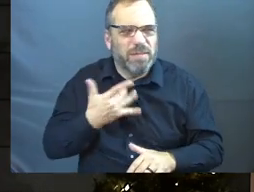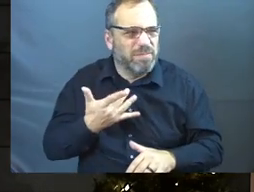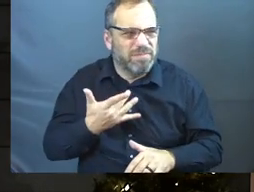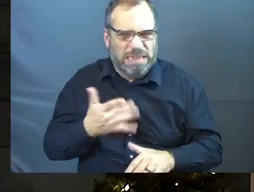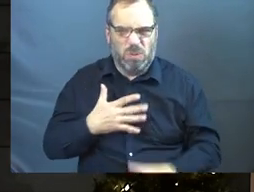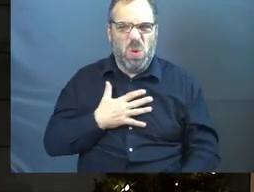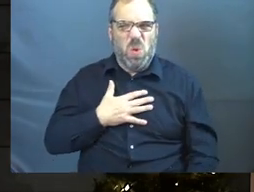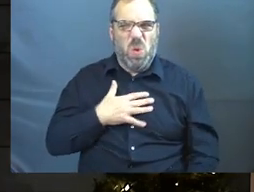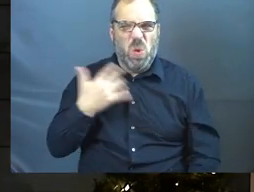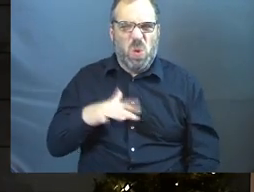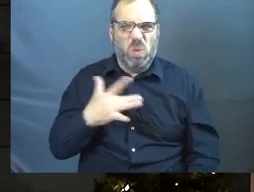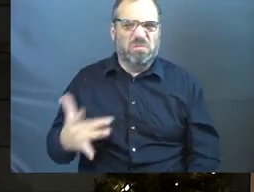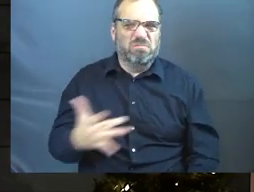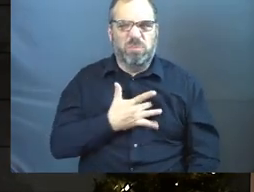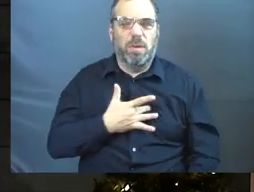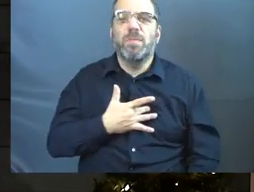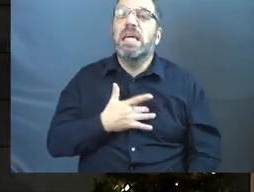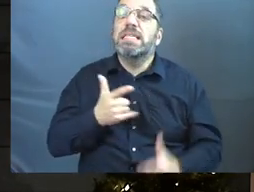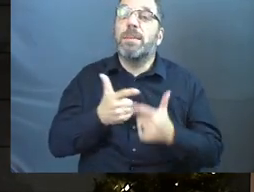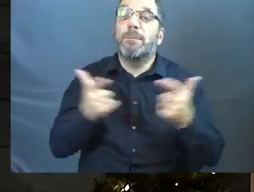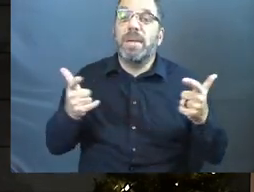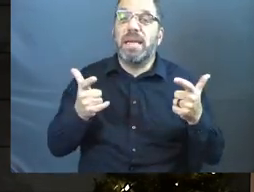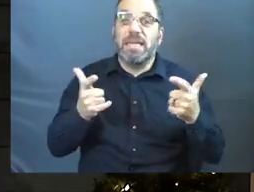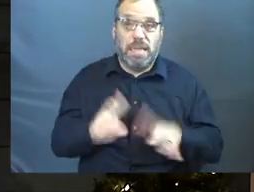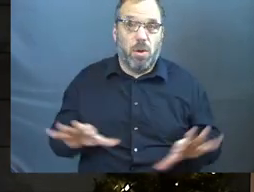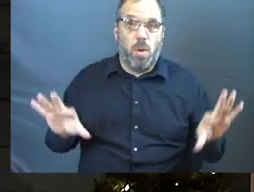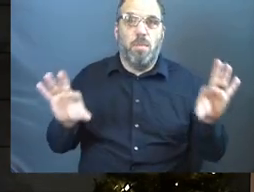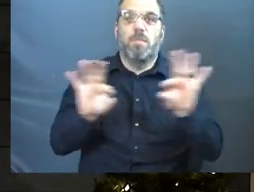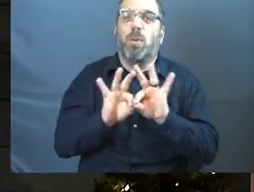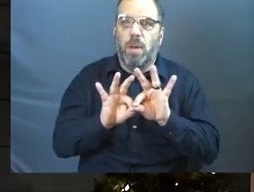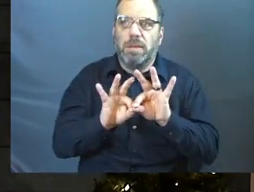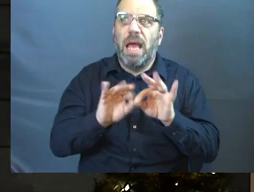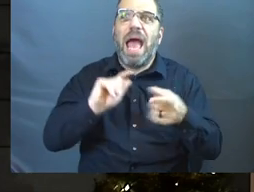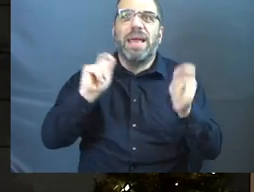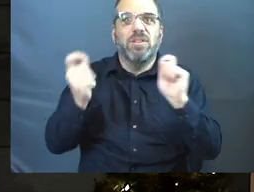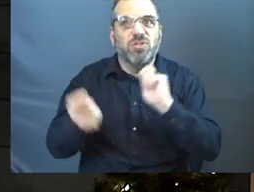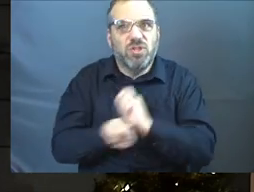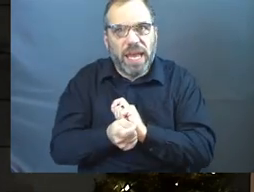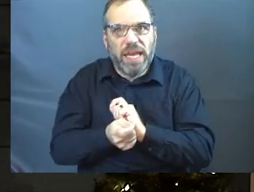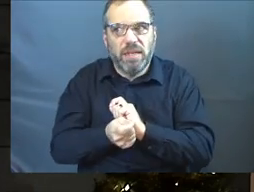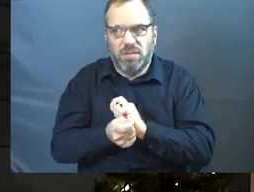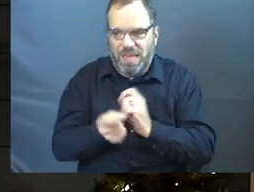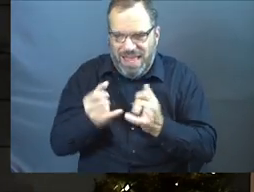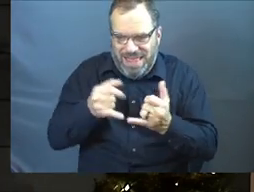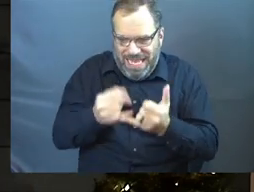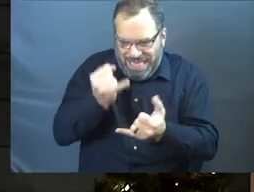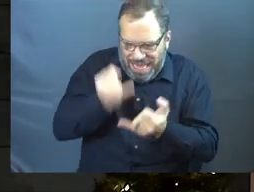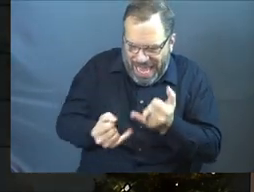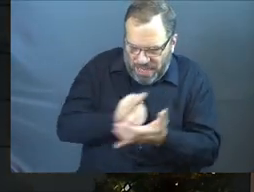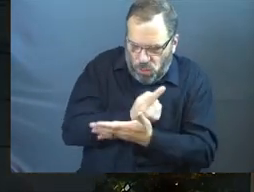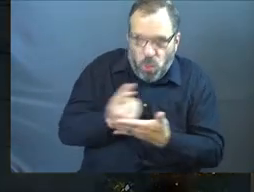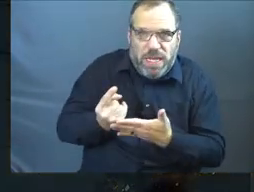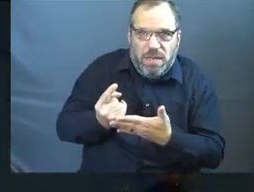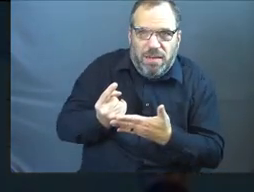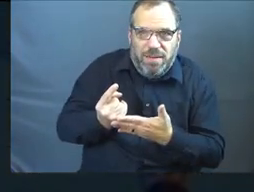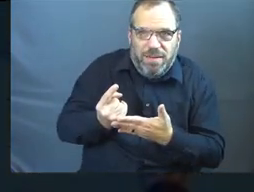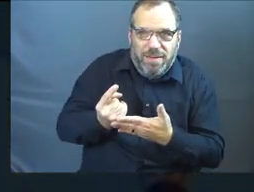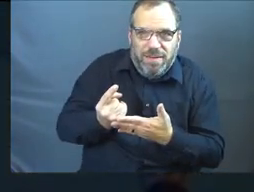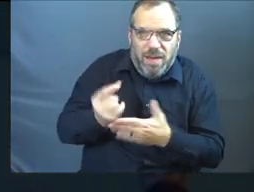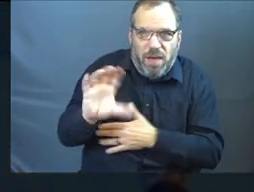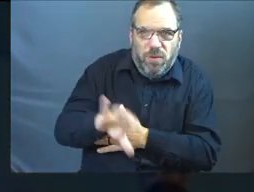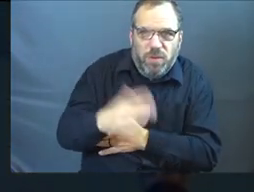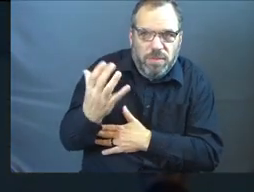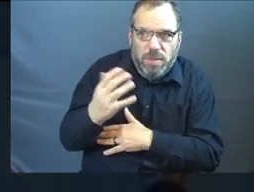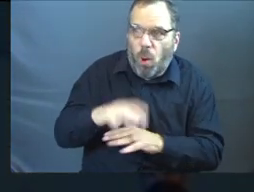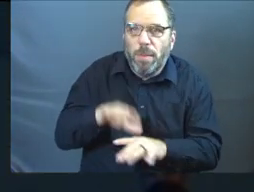do believe that there's a couple good things here, some big things that are so important for us and that can change this last week of Christmas. And maybe even